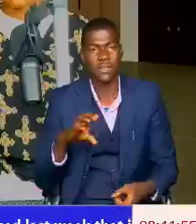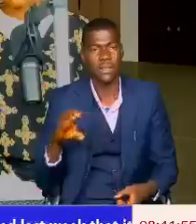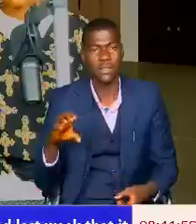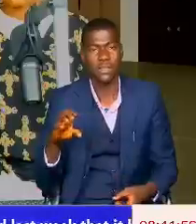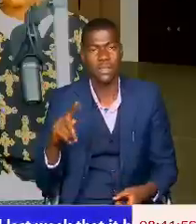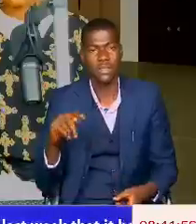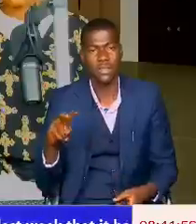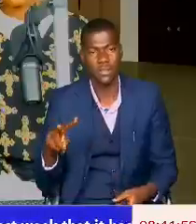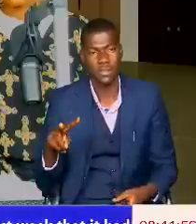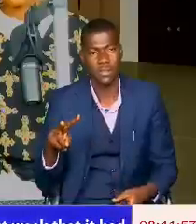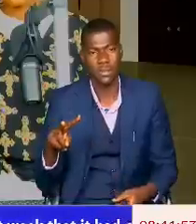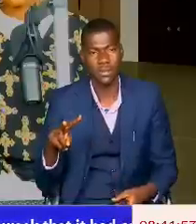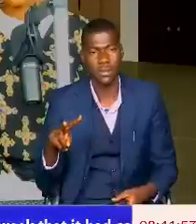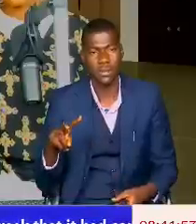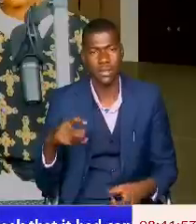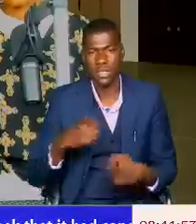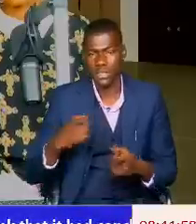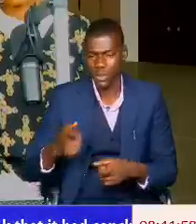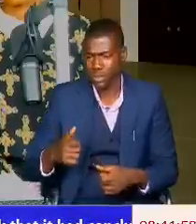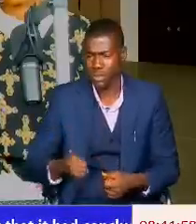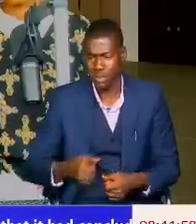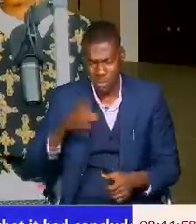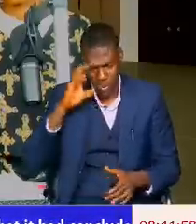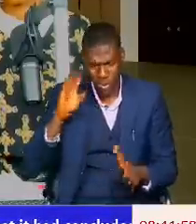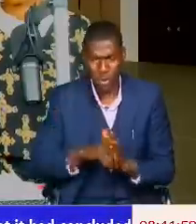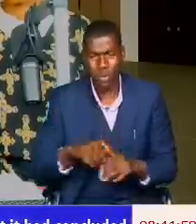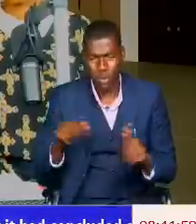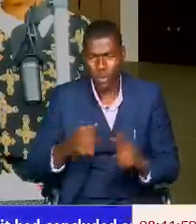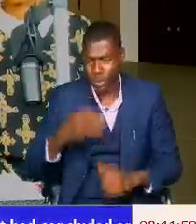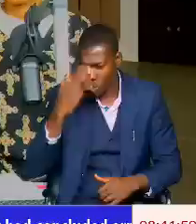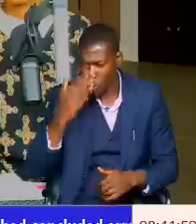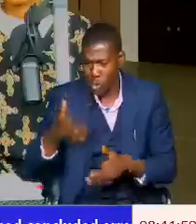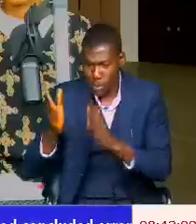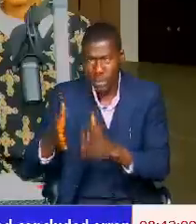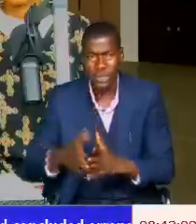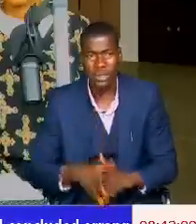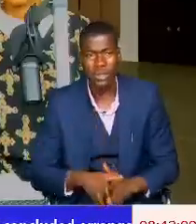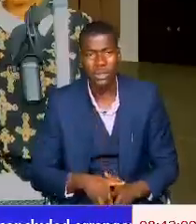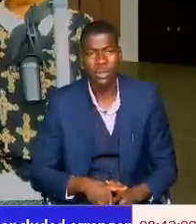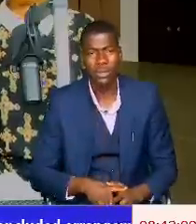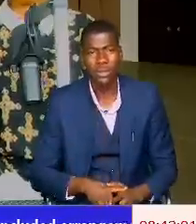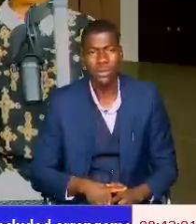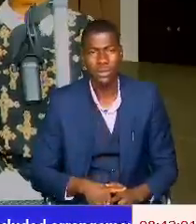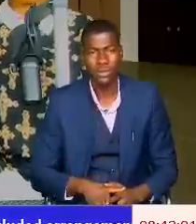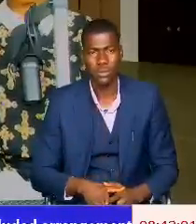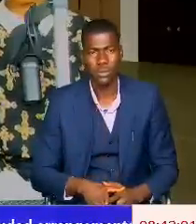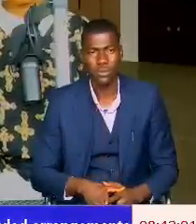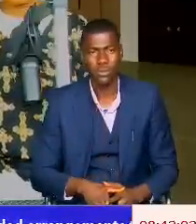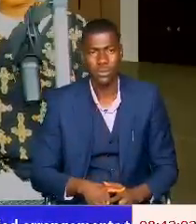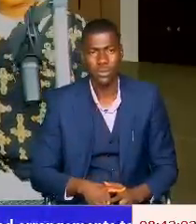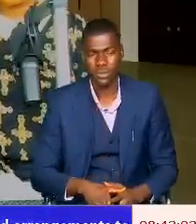you footage, where you go if you recognize anybody. They go show you your own picture, you no go recognize your own picture.